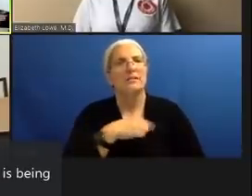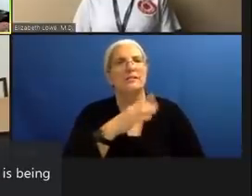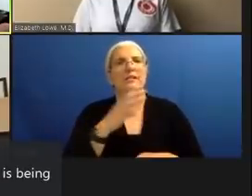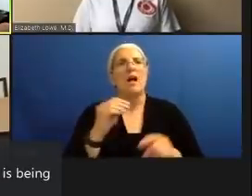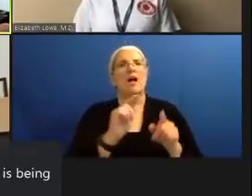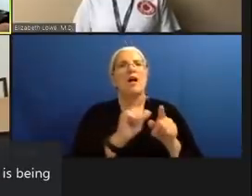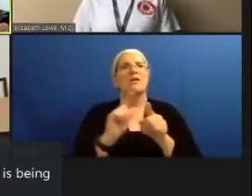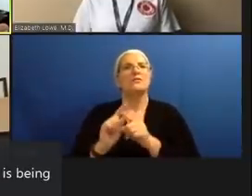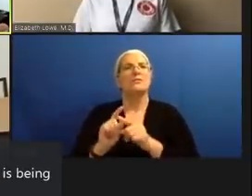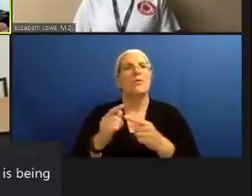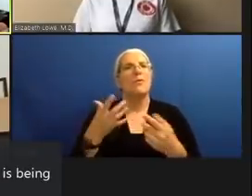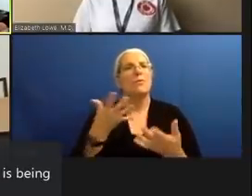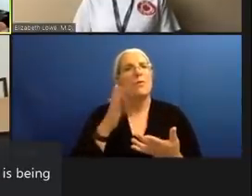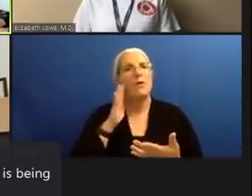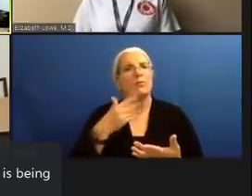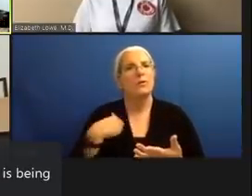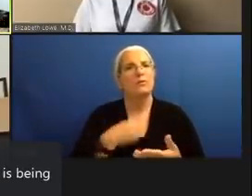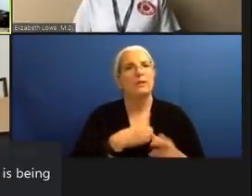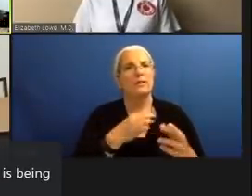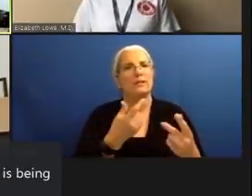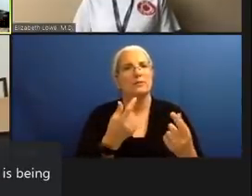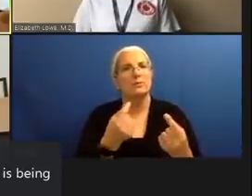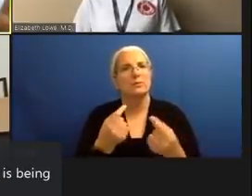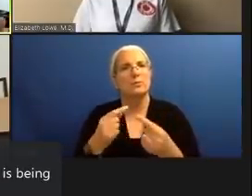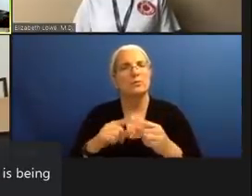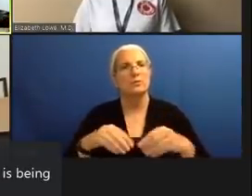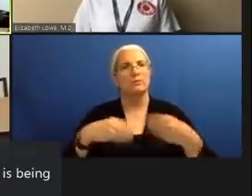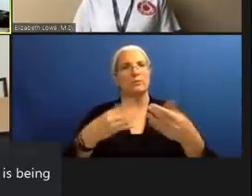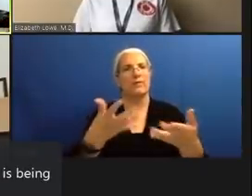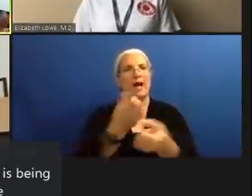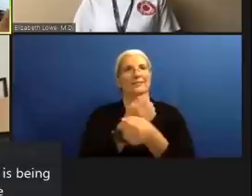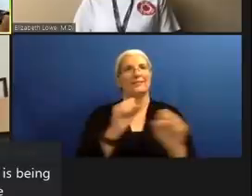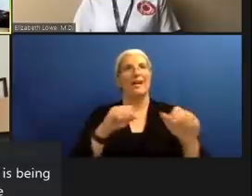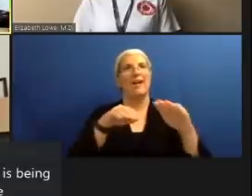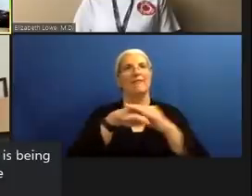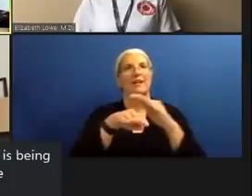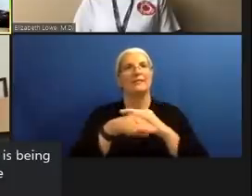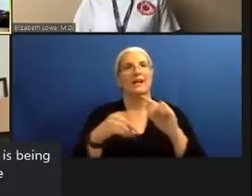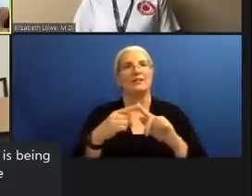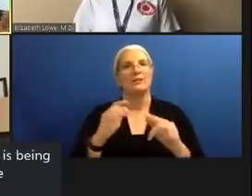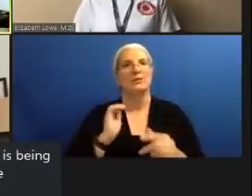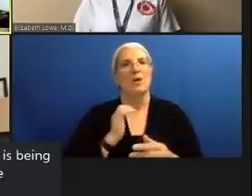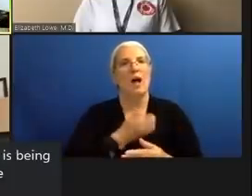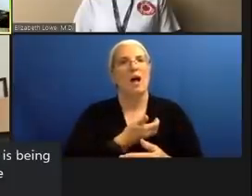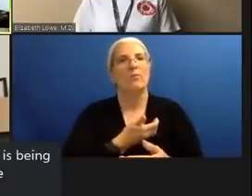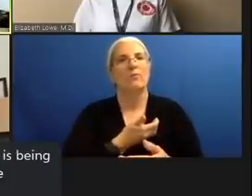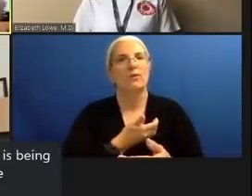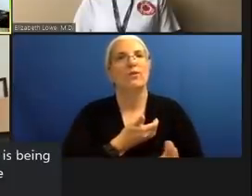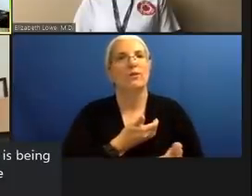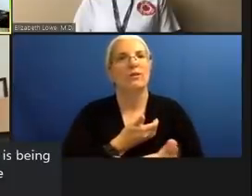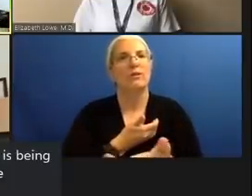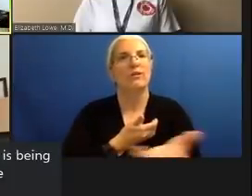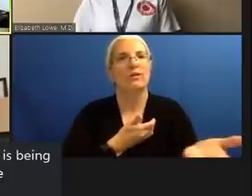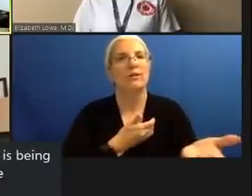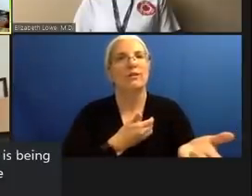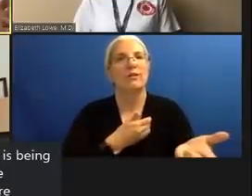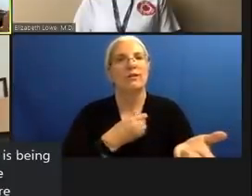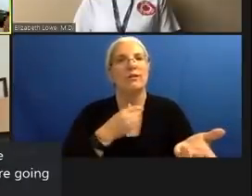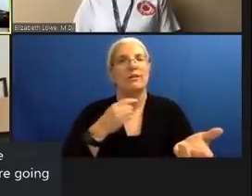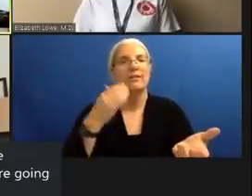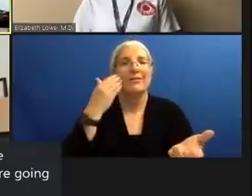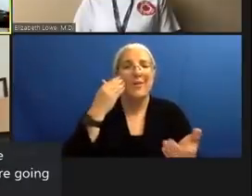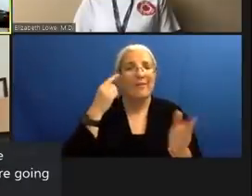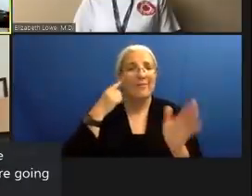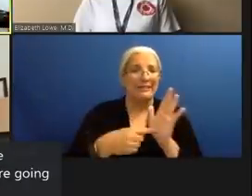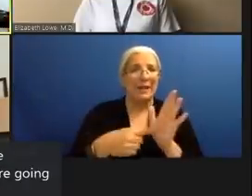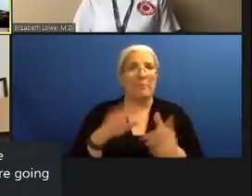safe access to obtain those seasonal flu and pneumonia shots that we're going to be advised, or we